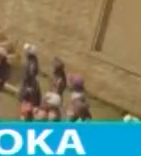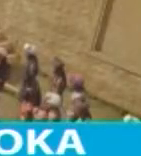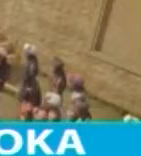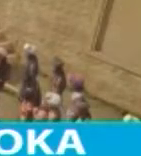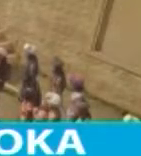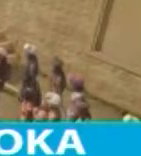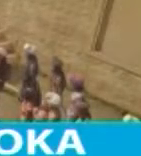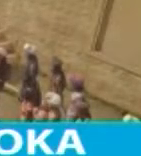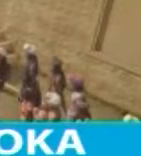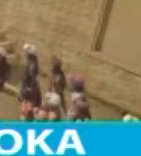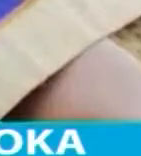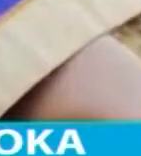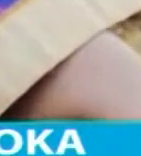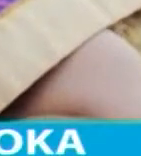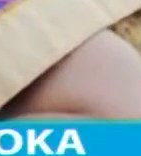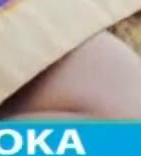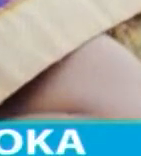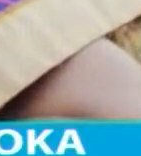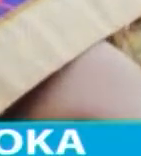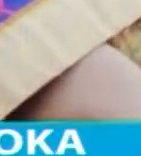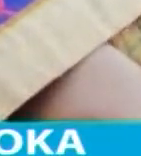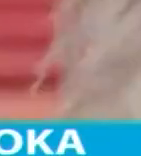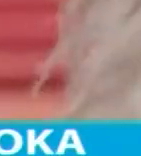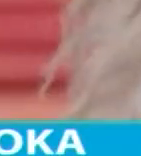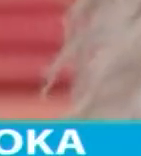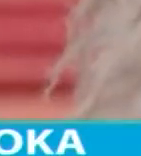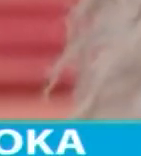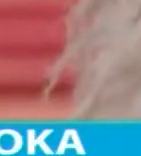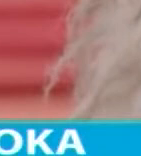Who had the audacity to do this?